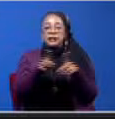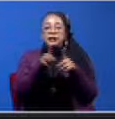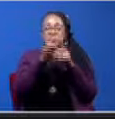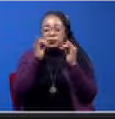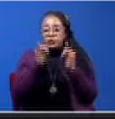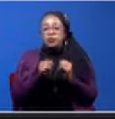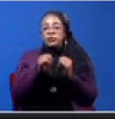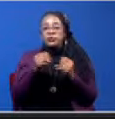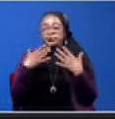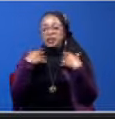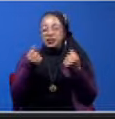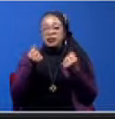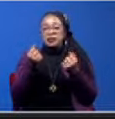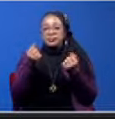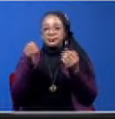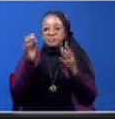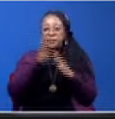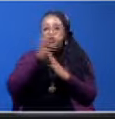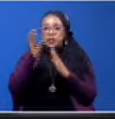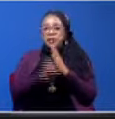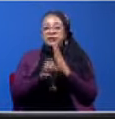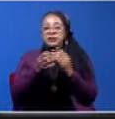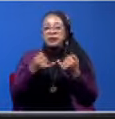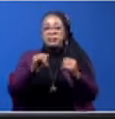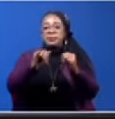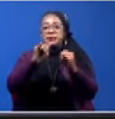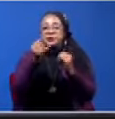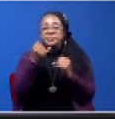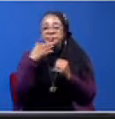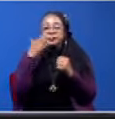wa afya ukiwa umetekelezwa.